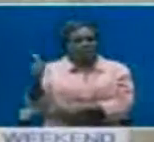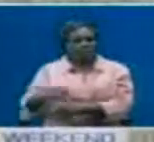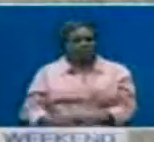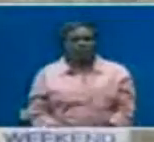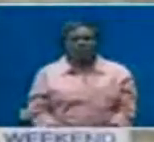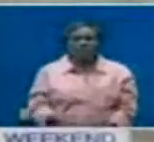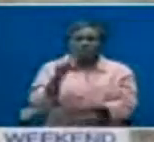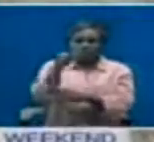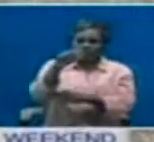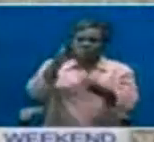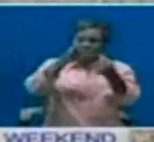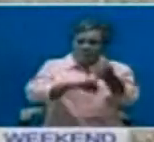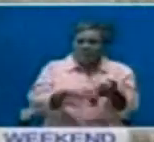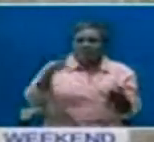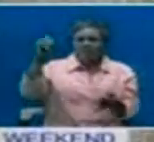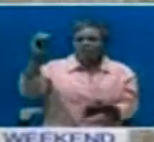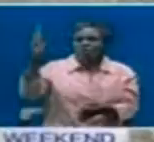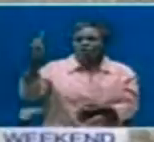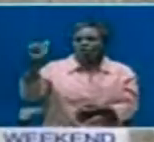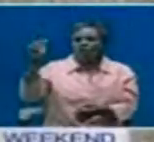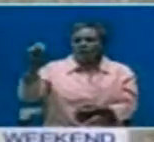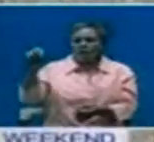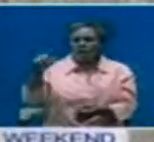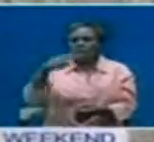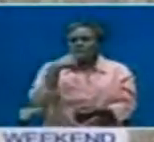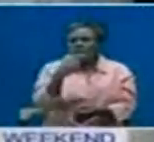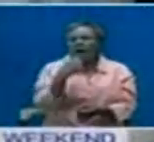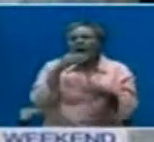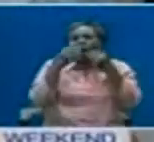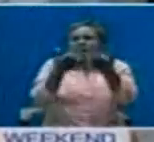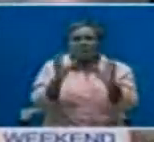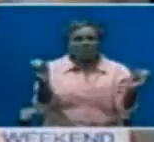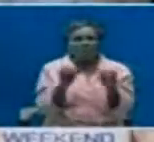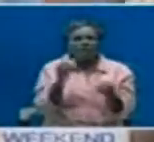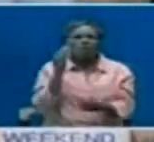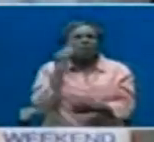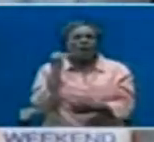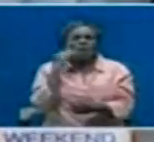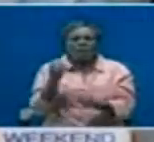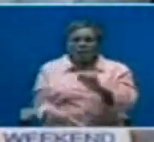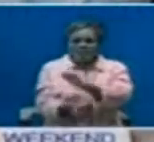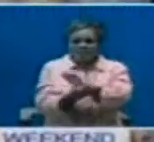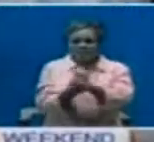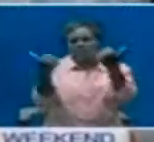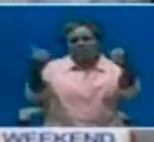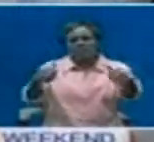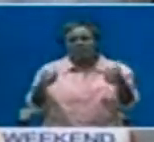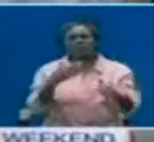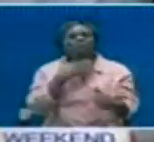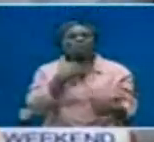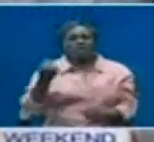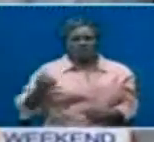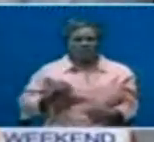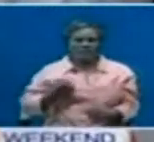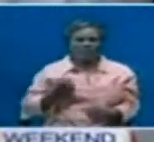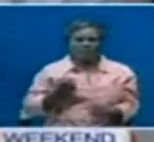We asked if she will marry her Moran. Her answers were guarded. Mamangu basa jaelesa basa unataka msichana na baba